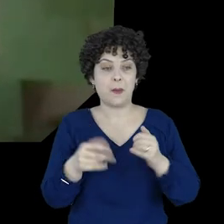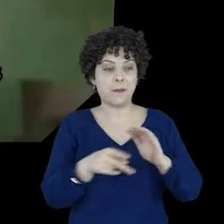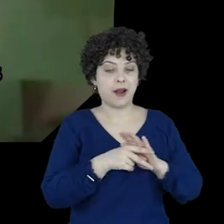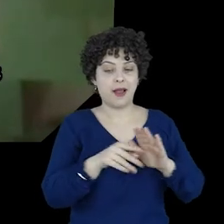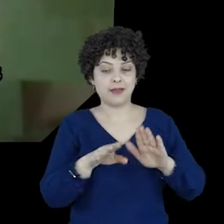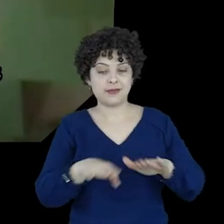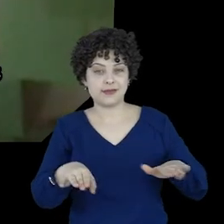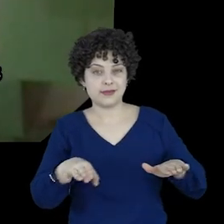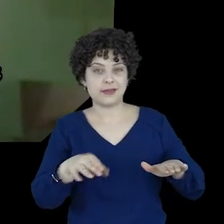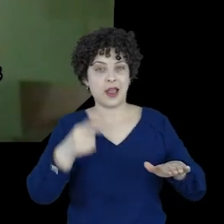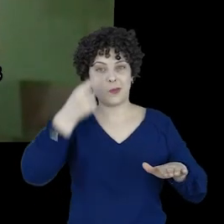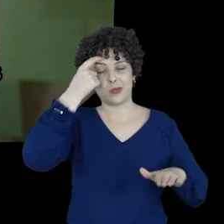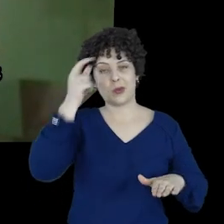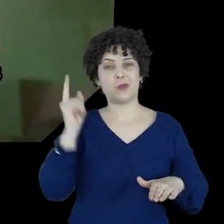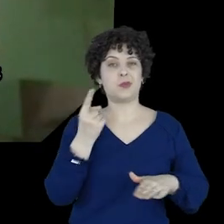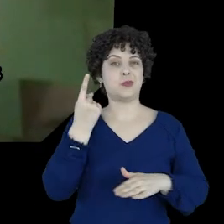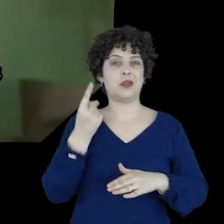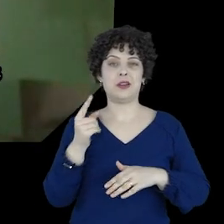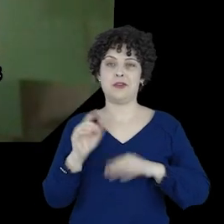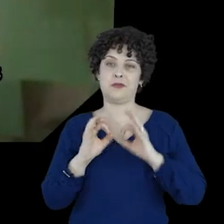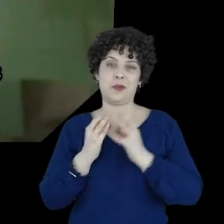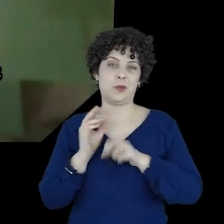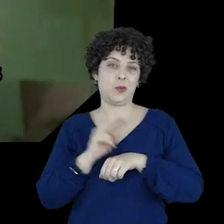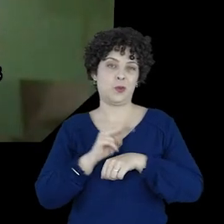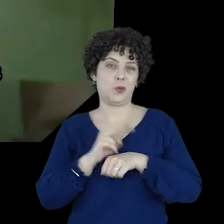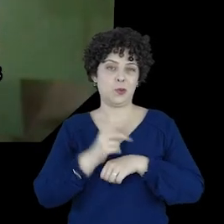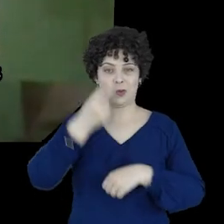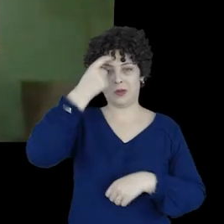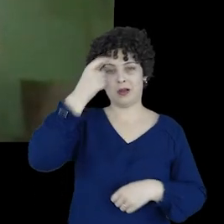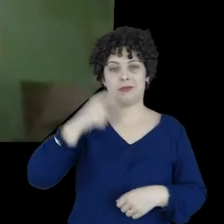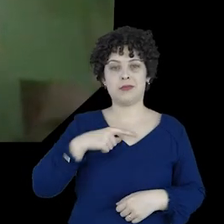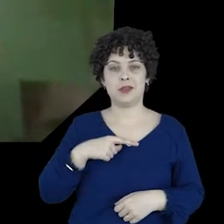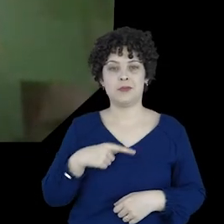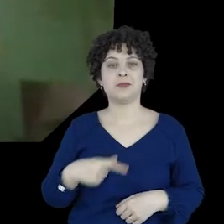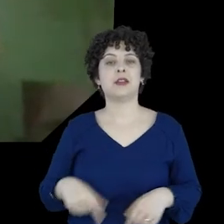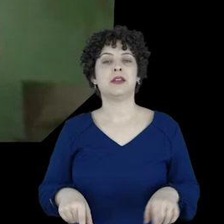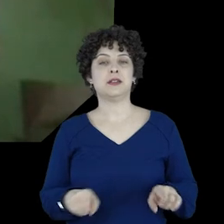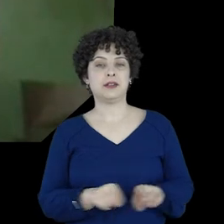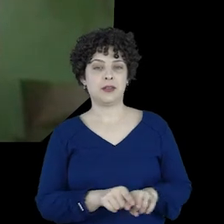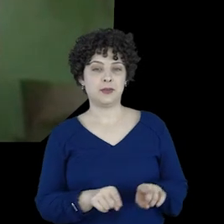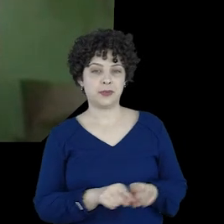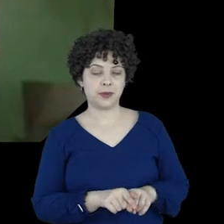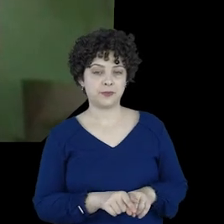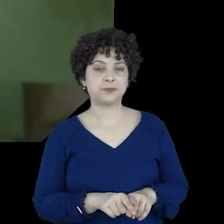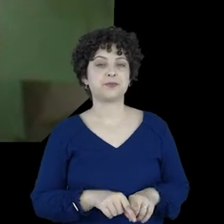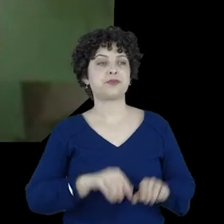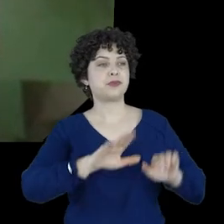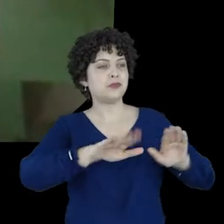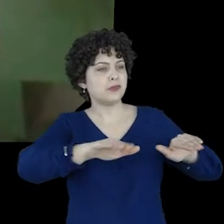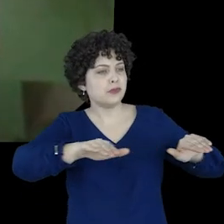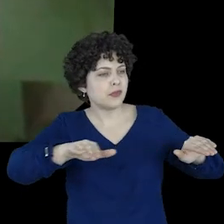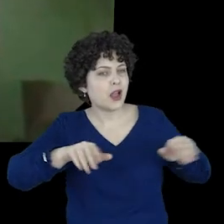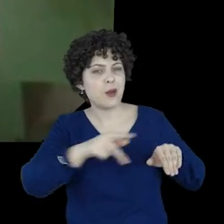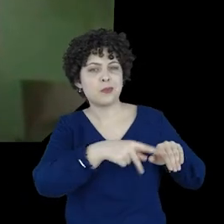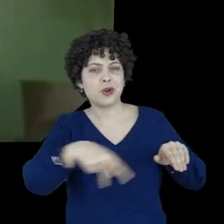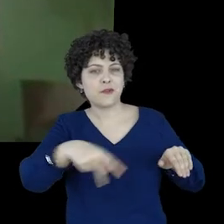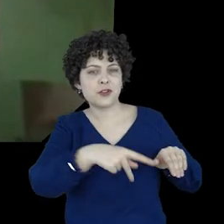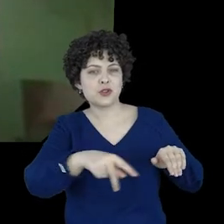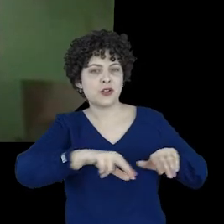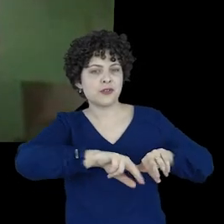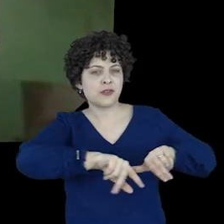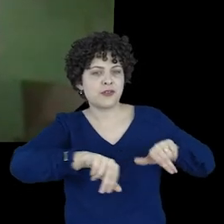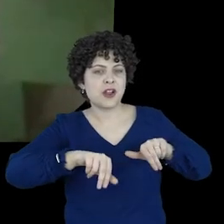best placed to make informed decisions with these children. We also engage teachers at the